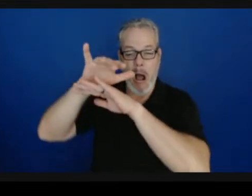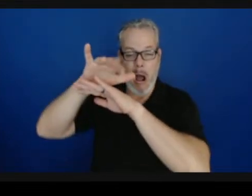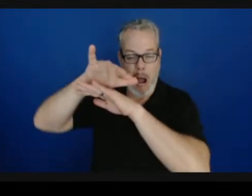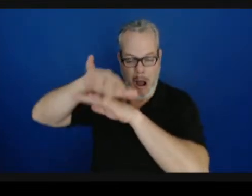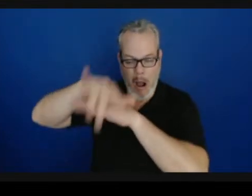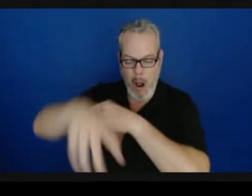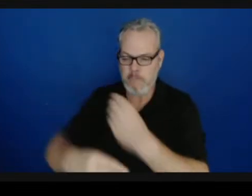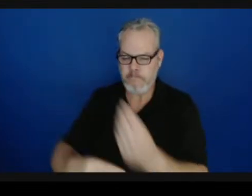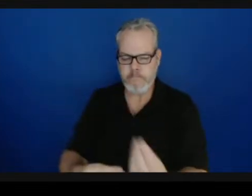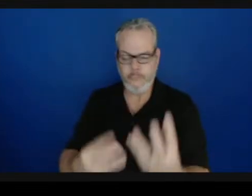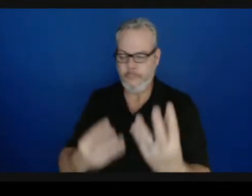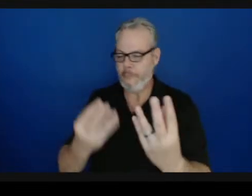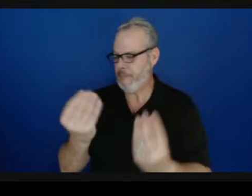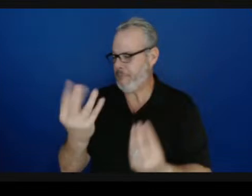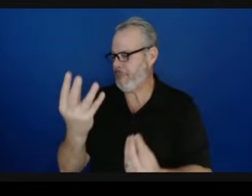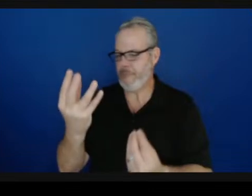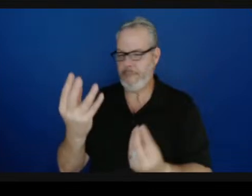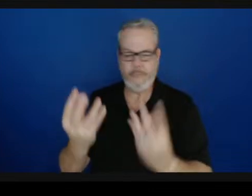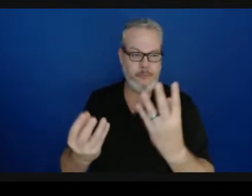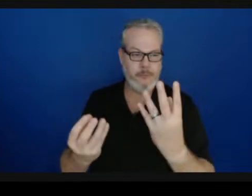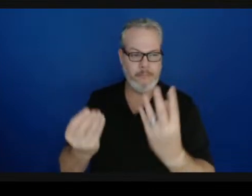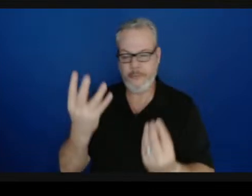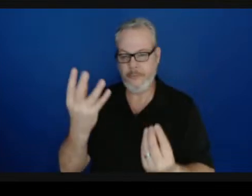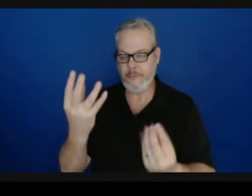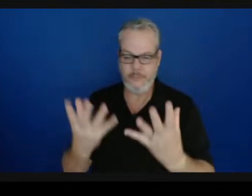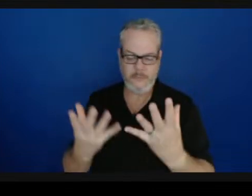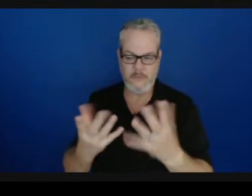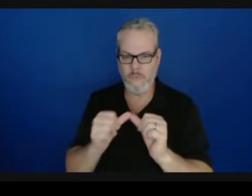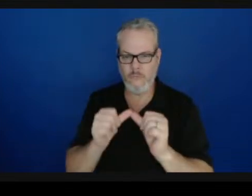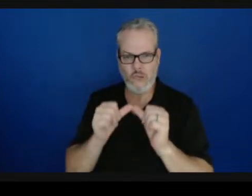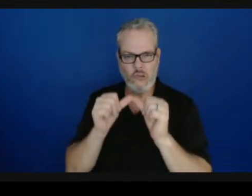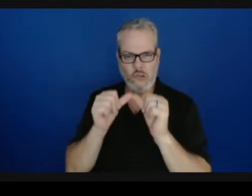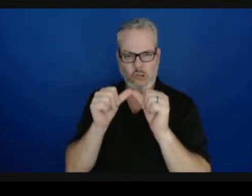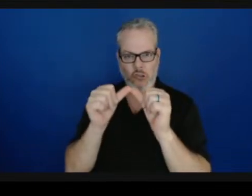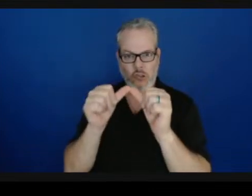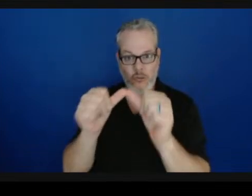before it continues longer term down that chute.